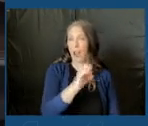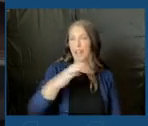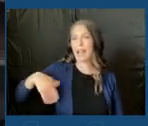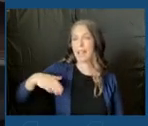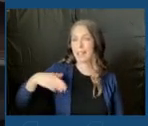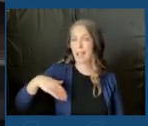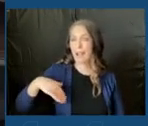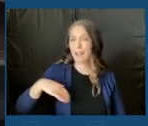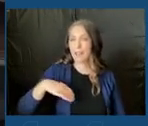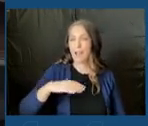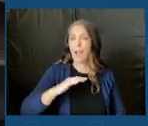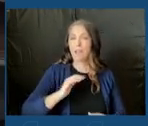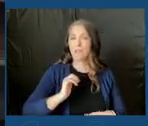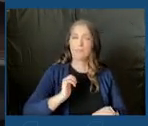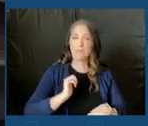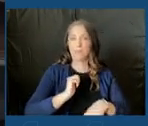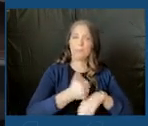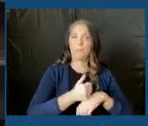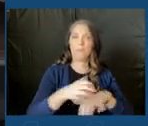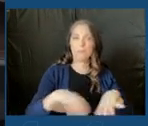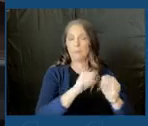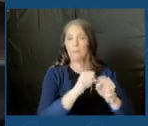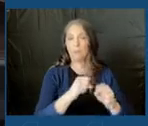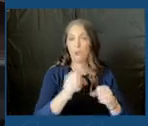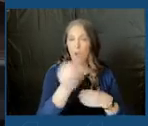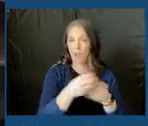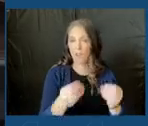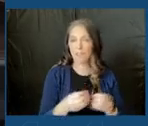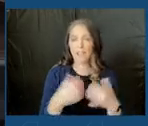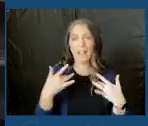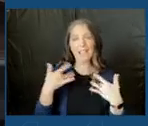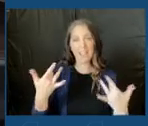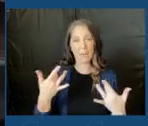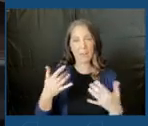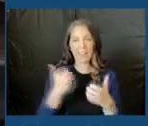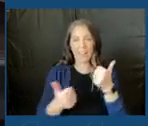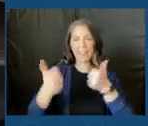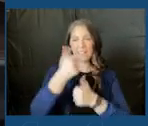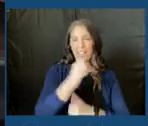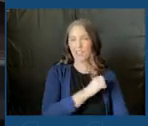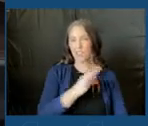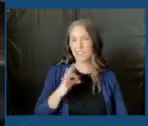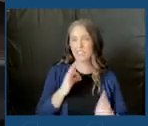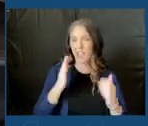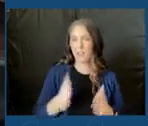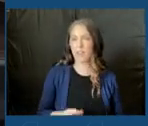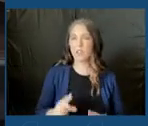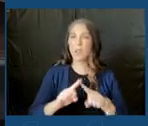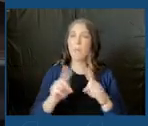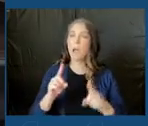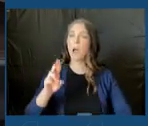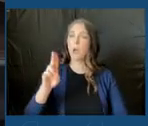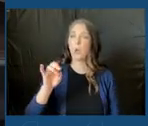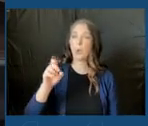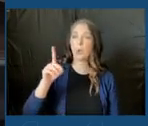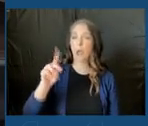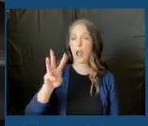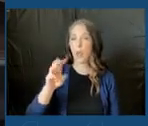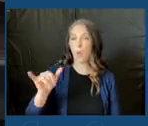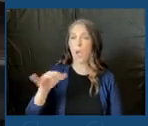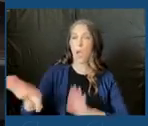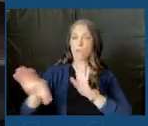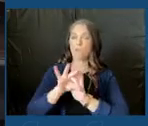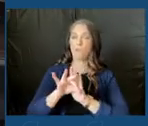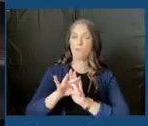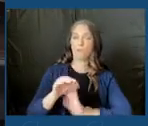who would represent them? And usually that's a senior staff person, but United Way chose one of their most prominent board members